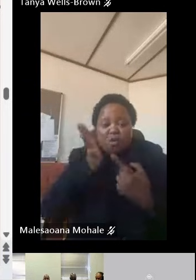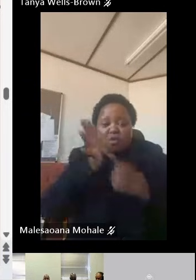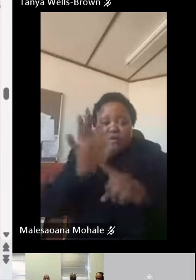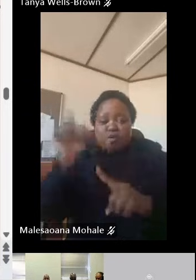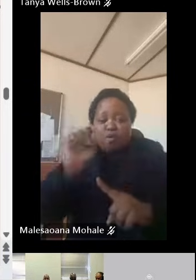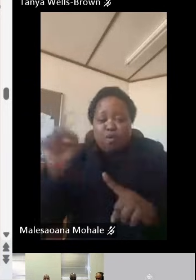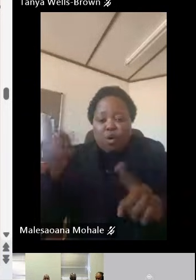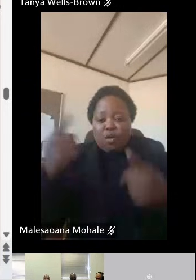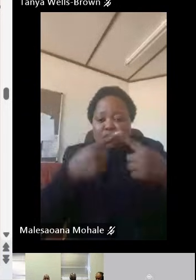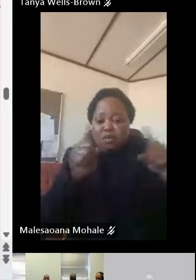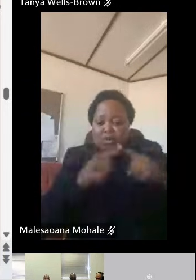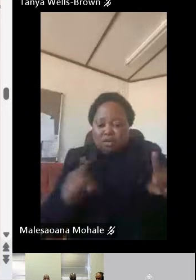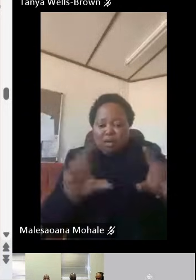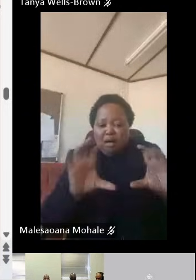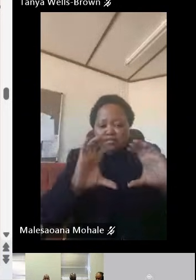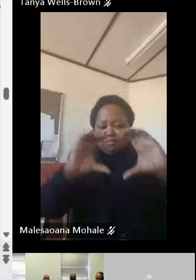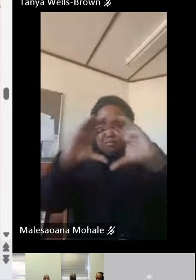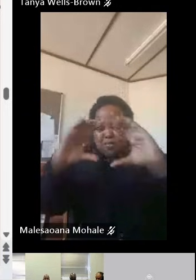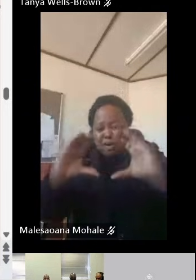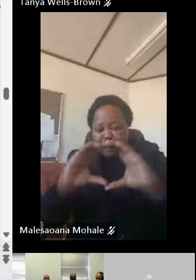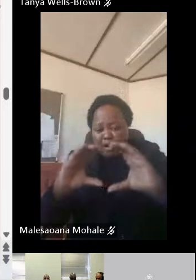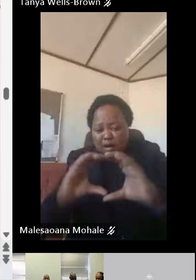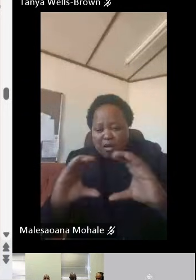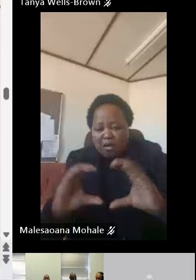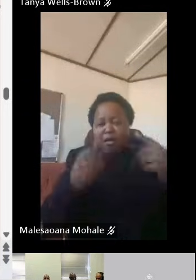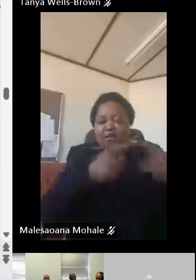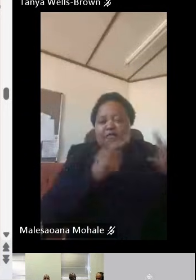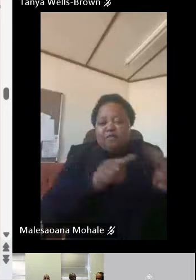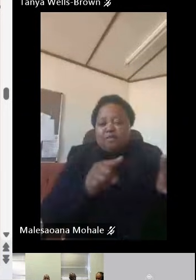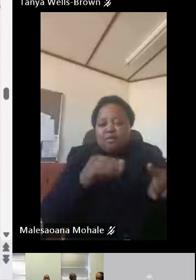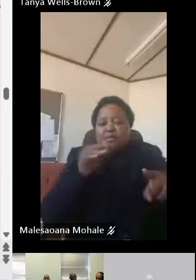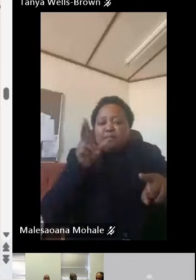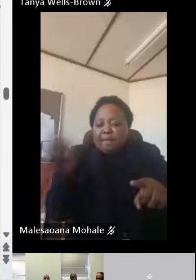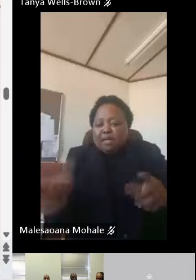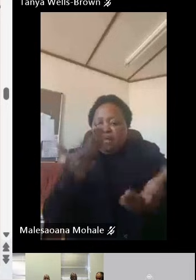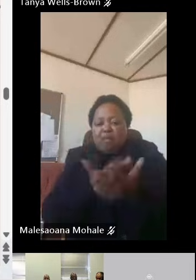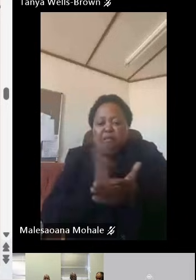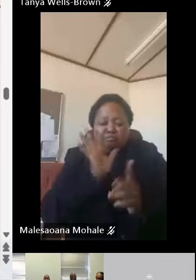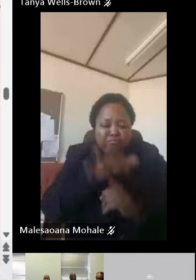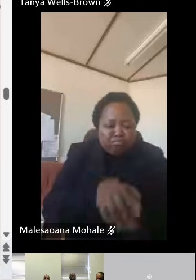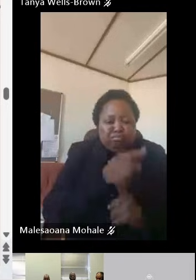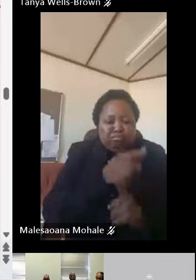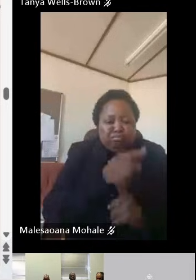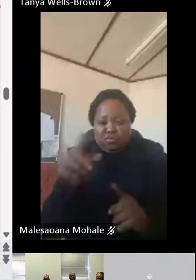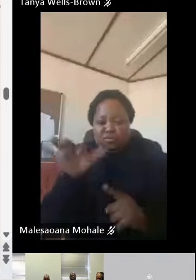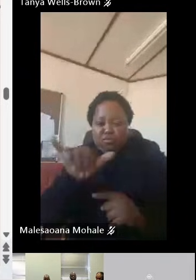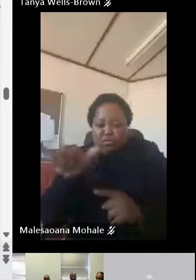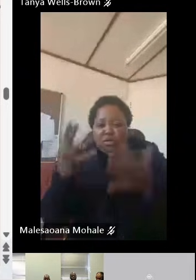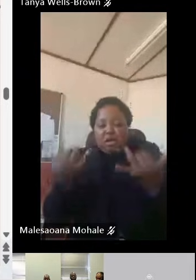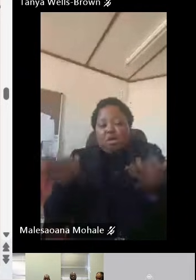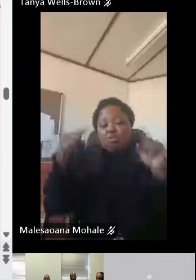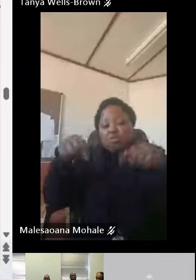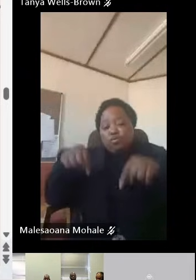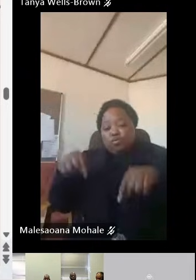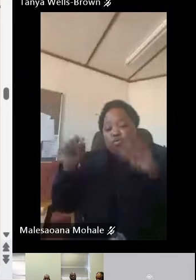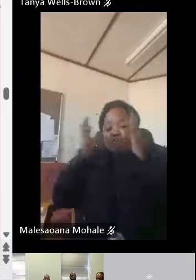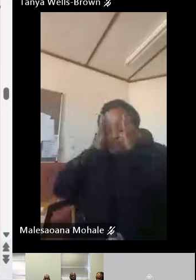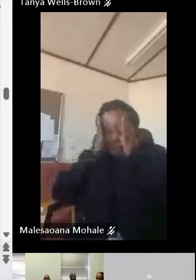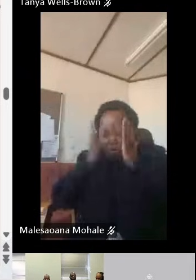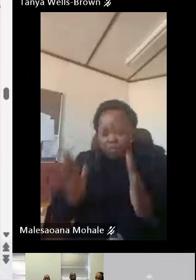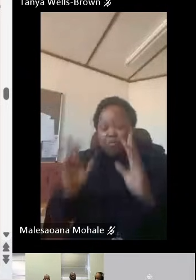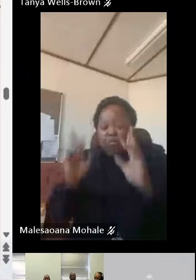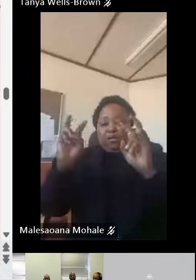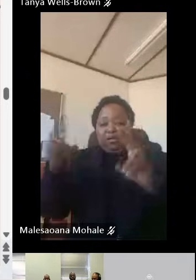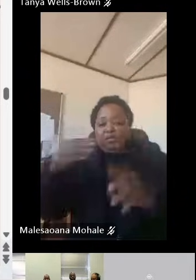structures that perhaps a person can be subjected to. And today, as in particular, we are looking into gender